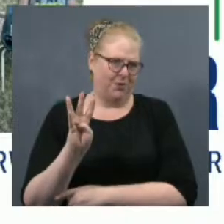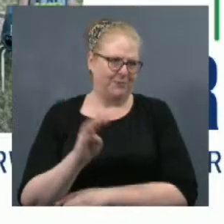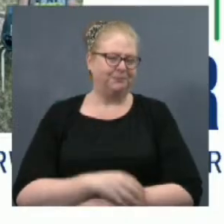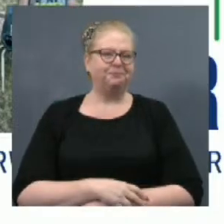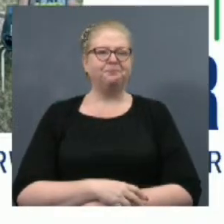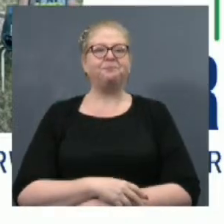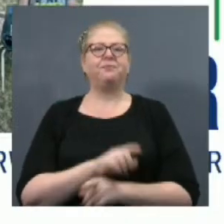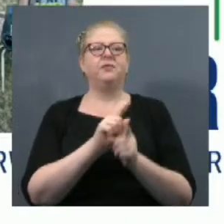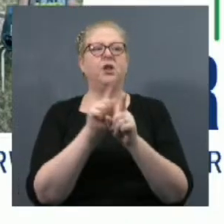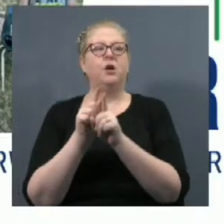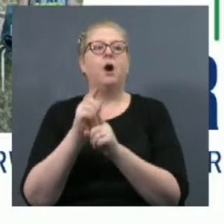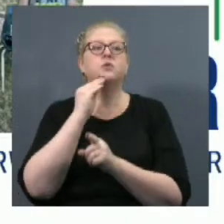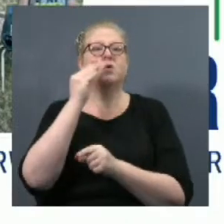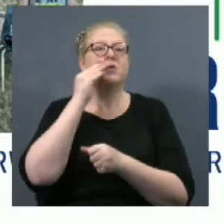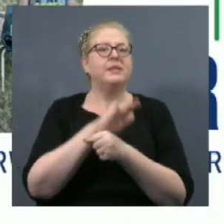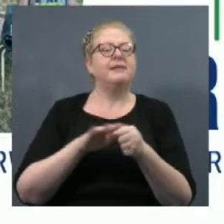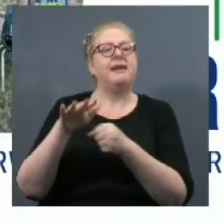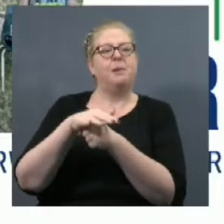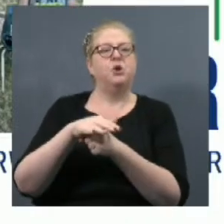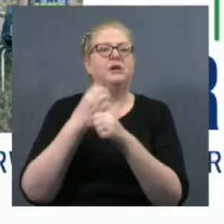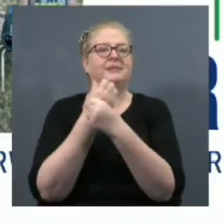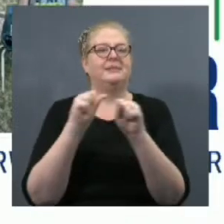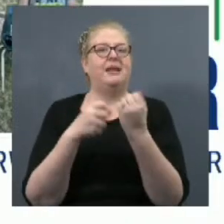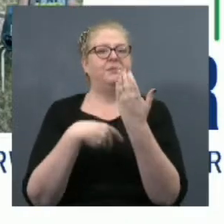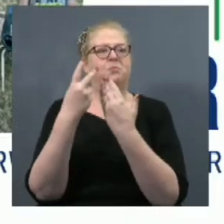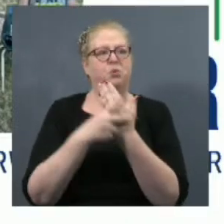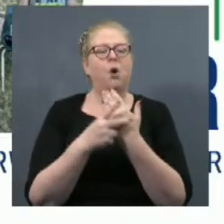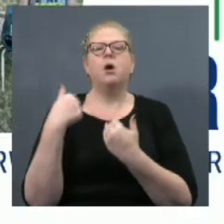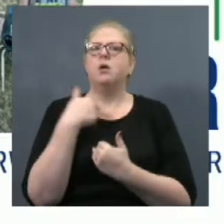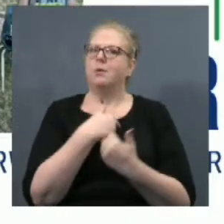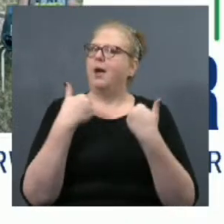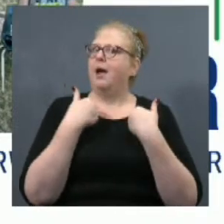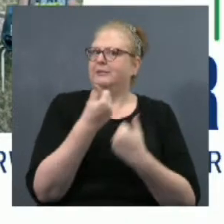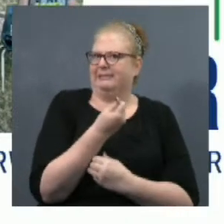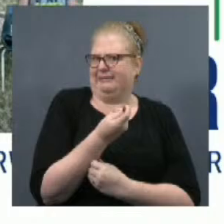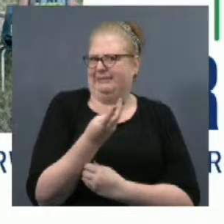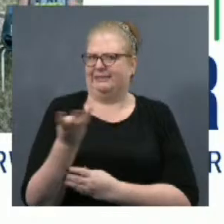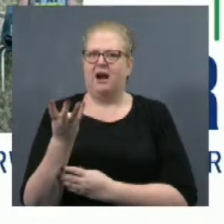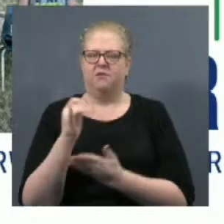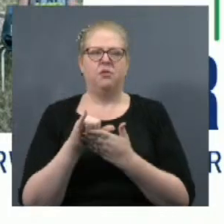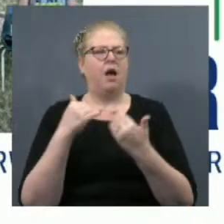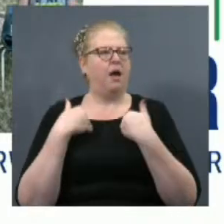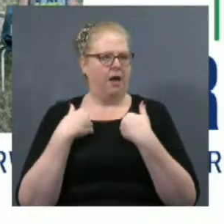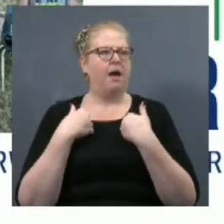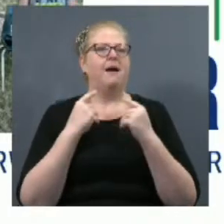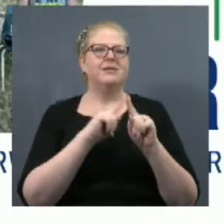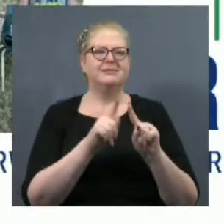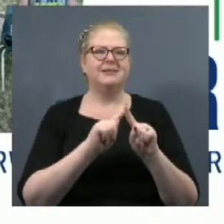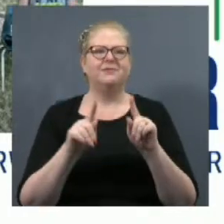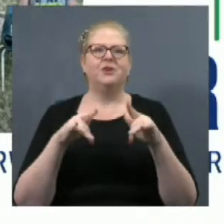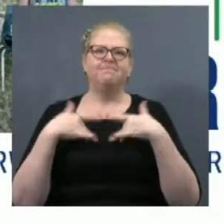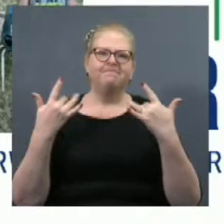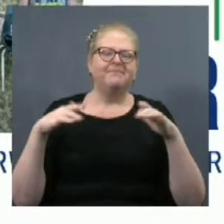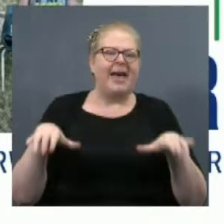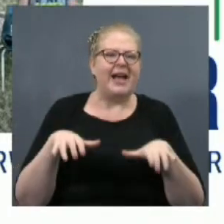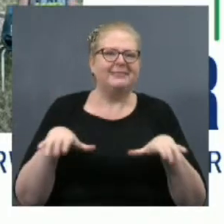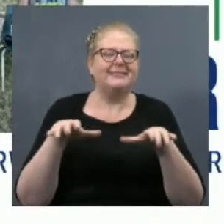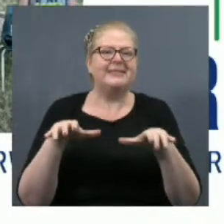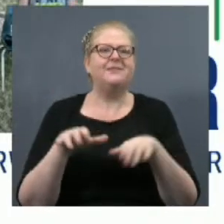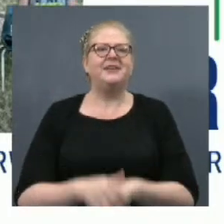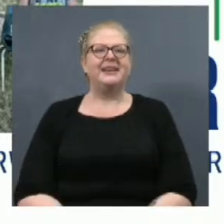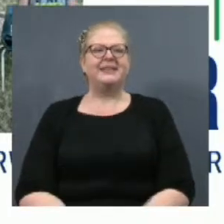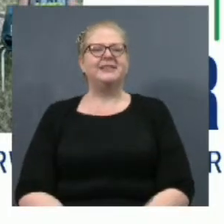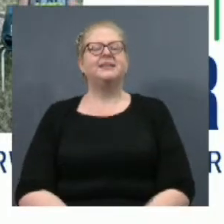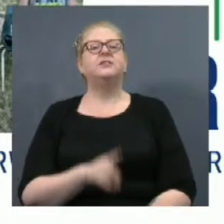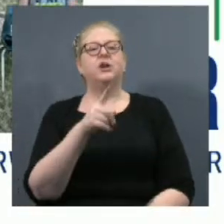Same thing with neighborhood safety programs. We were able to have several of those who had different types of activities. And if you look inside